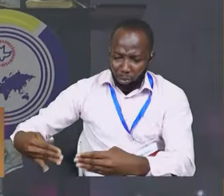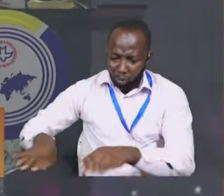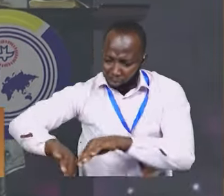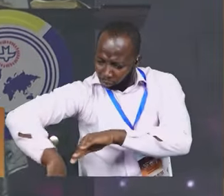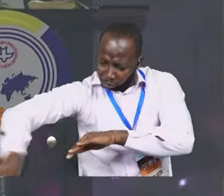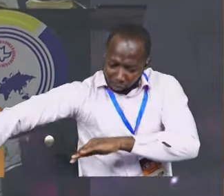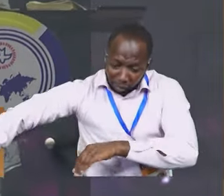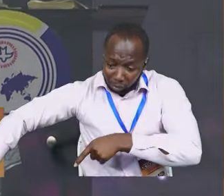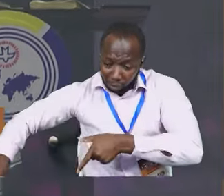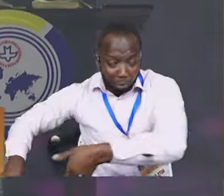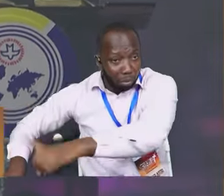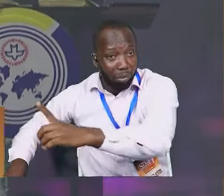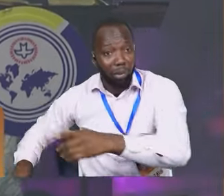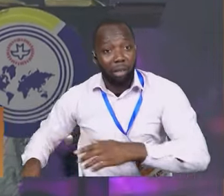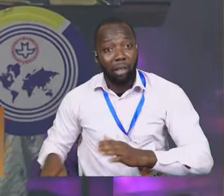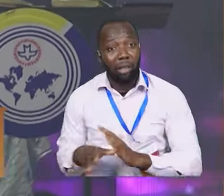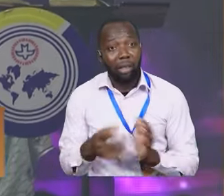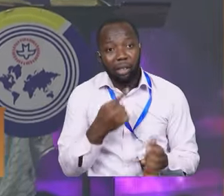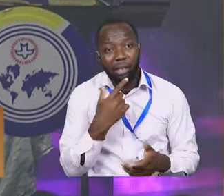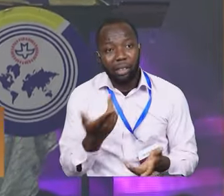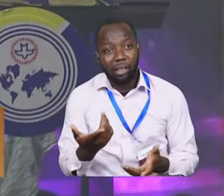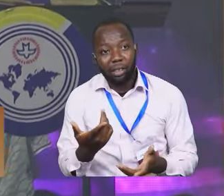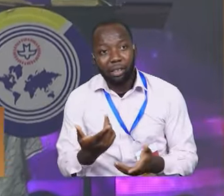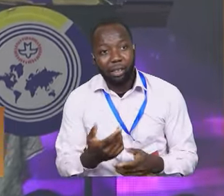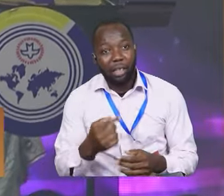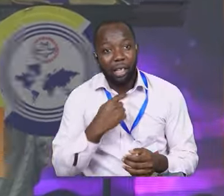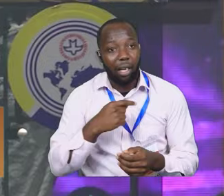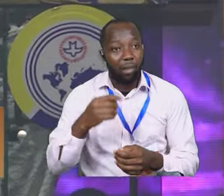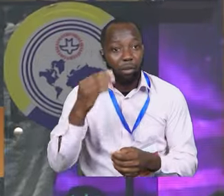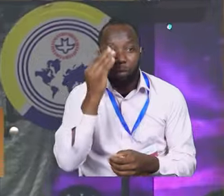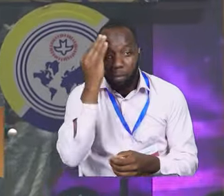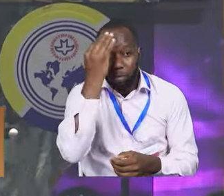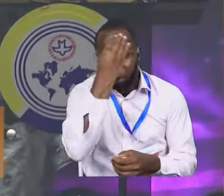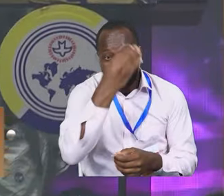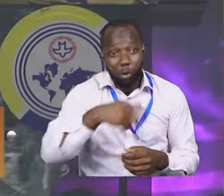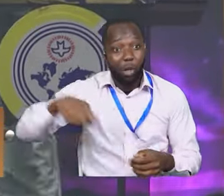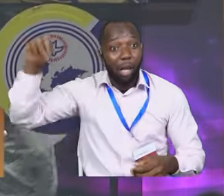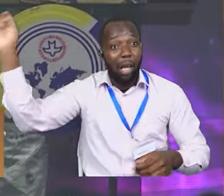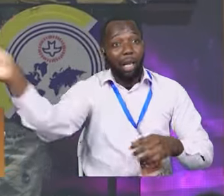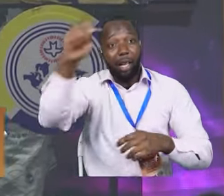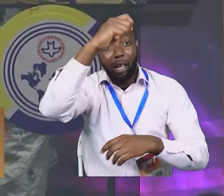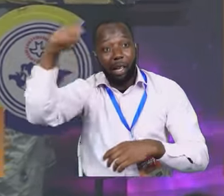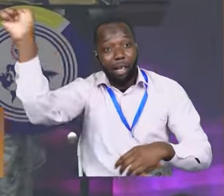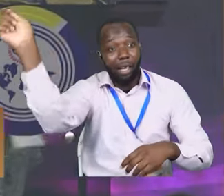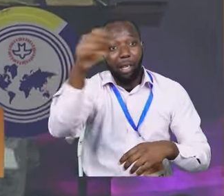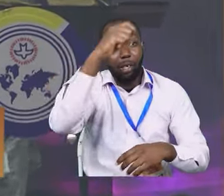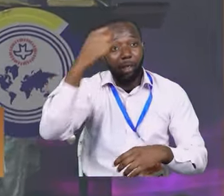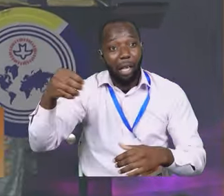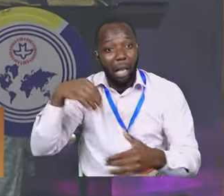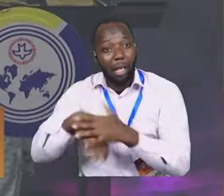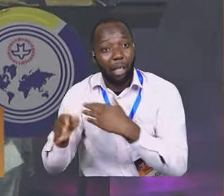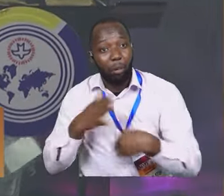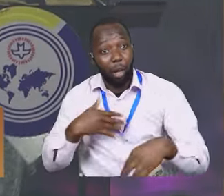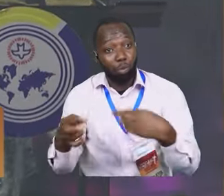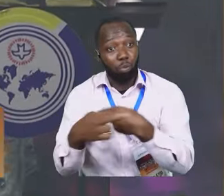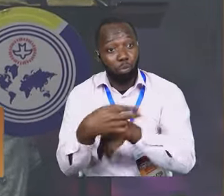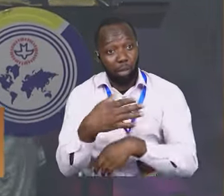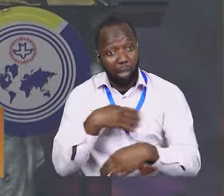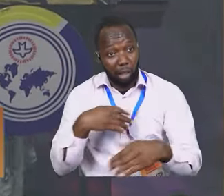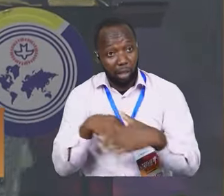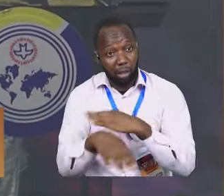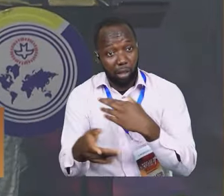me out of the way. Now handkerchief. And he has gone to take a handkerchief. Enter the